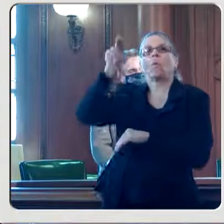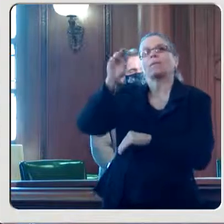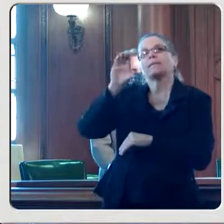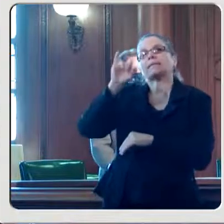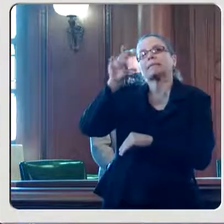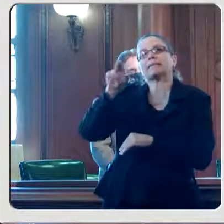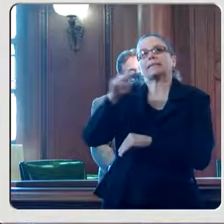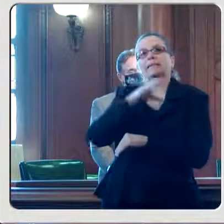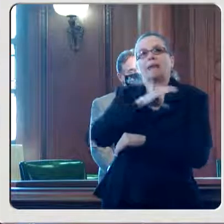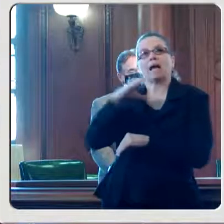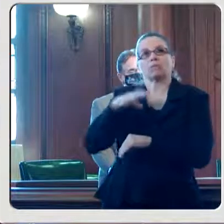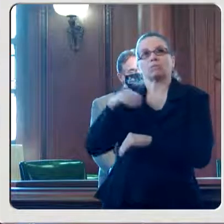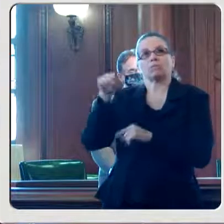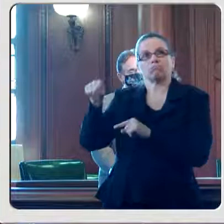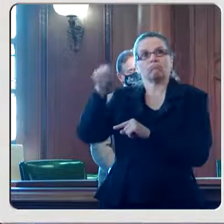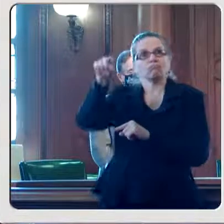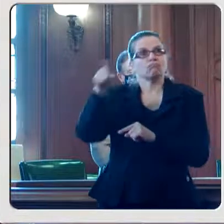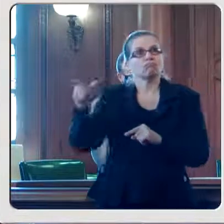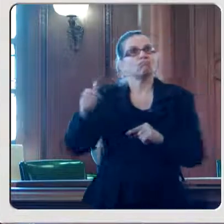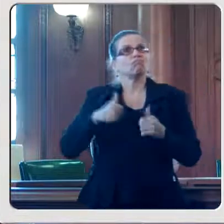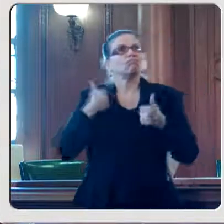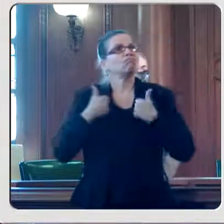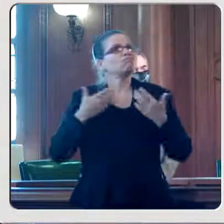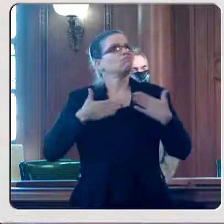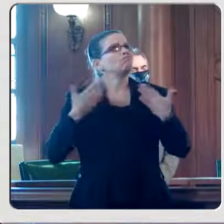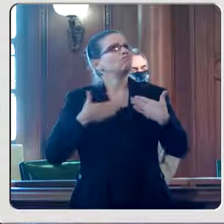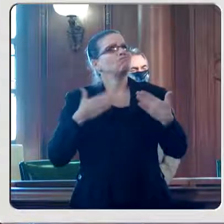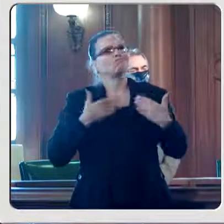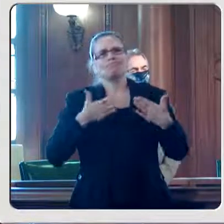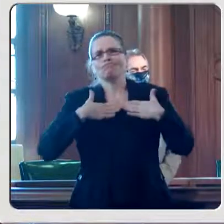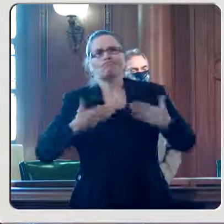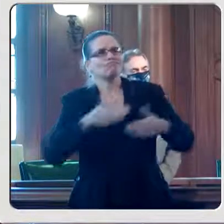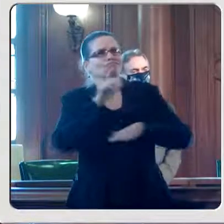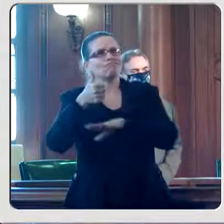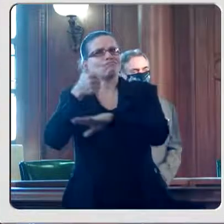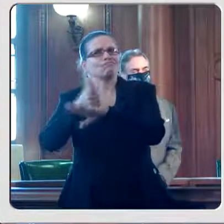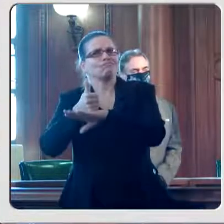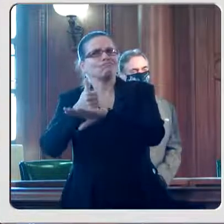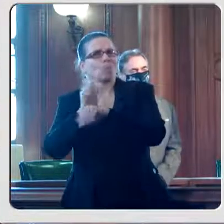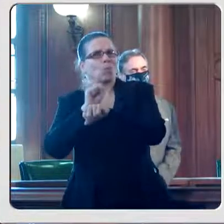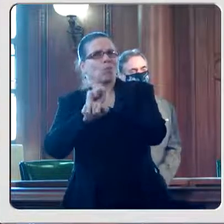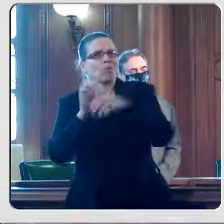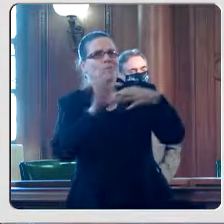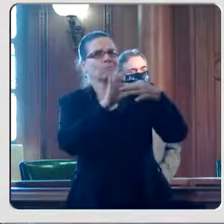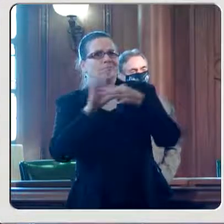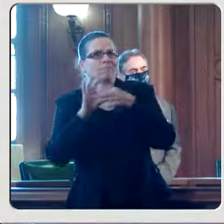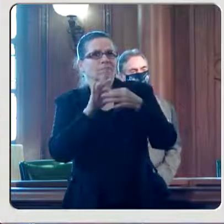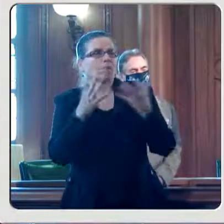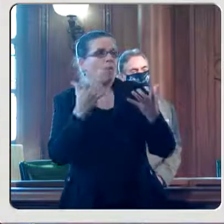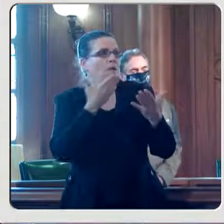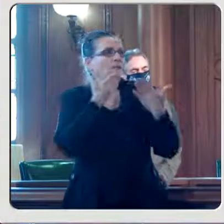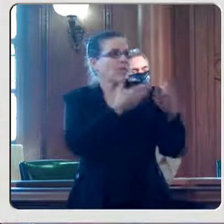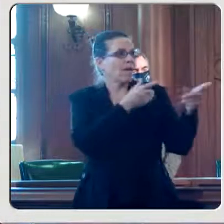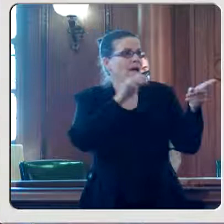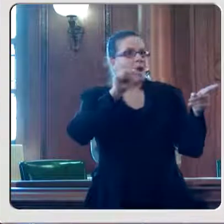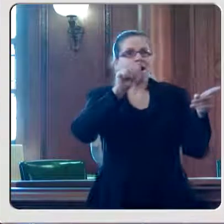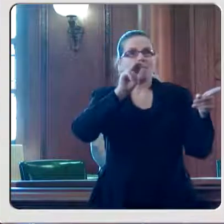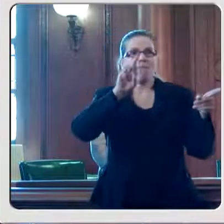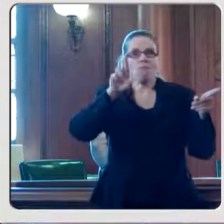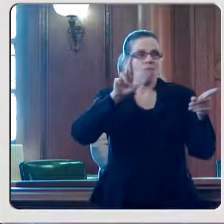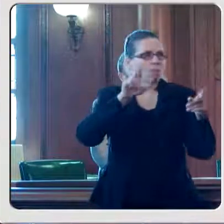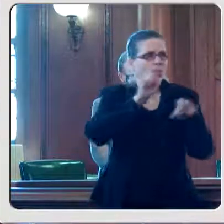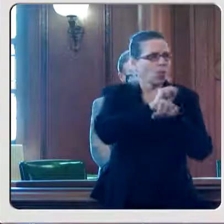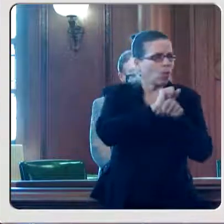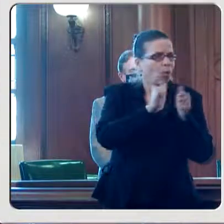work with you, we will be your partner. So I cannot thank AMR enough. The Springfield Public